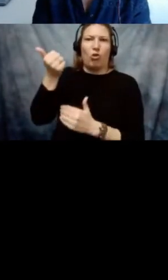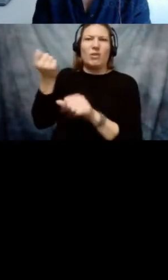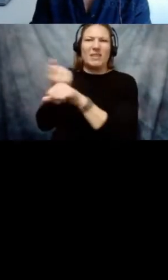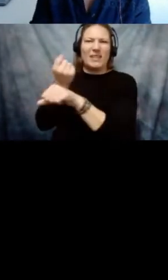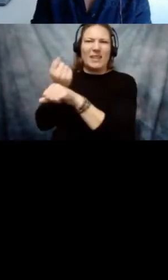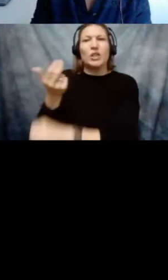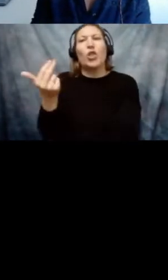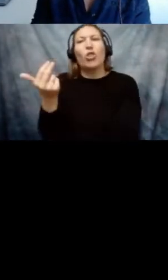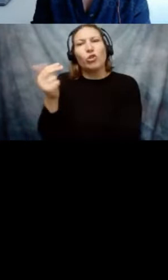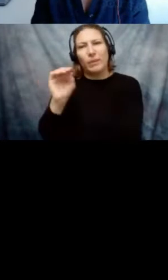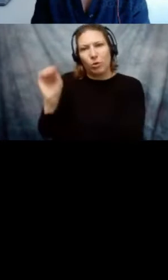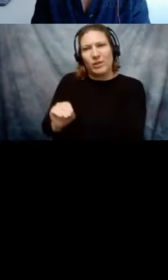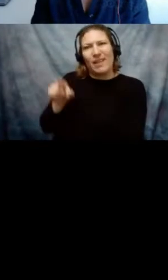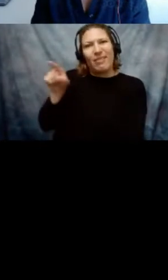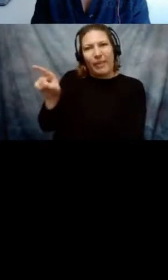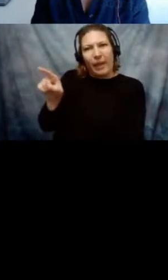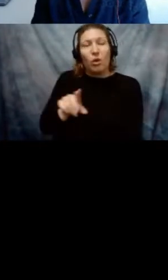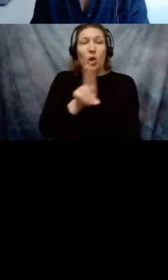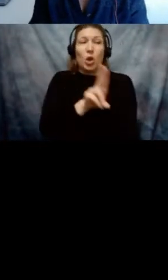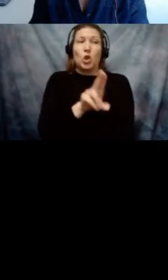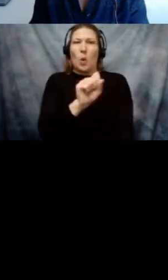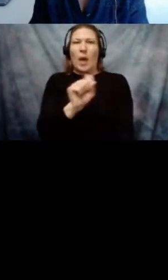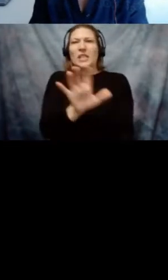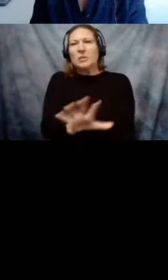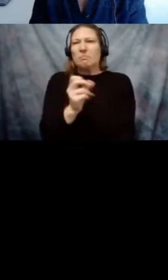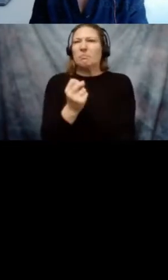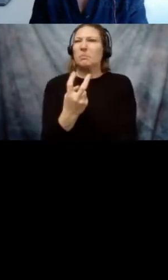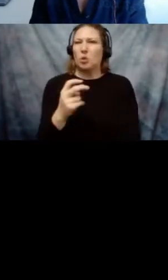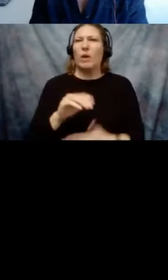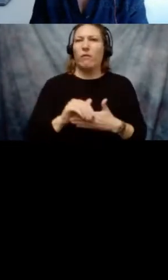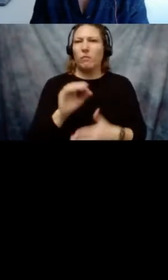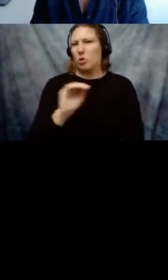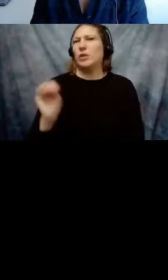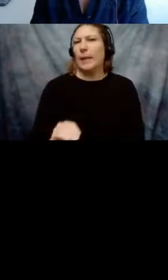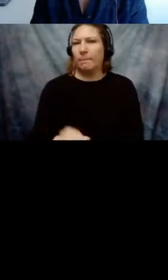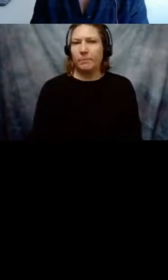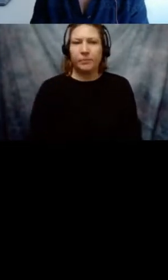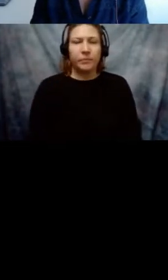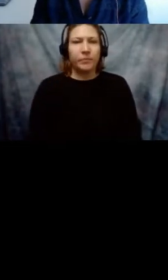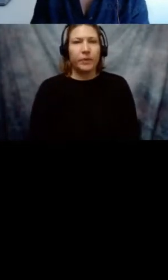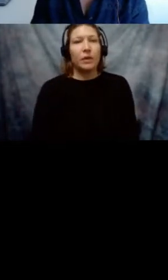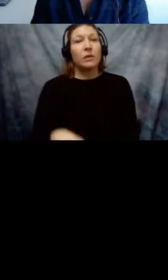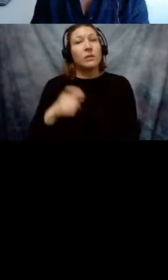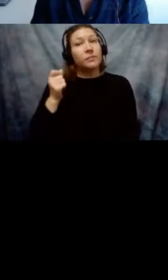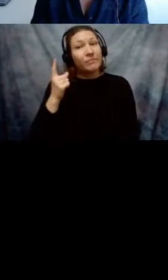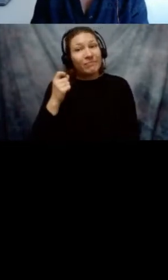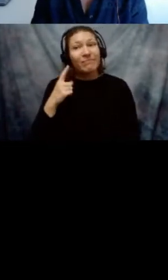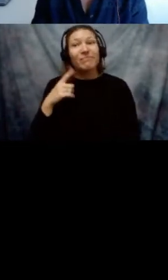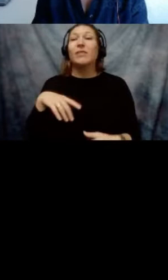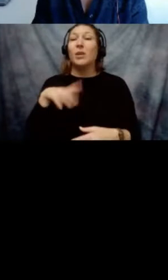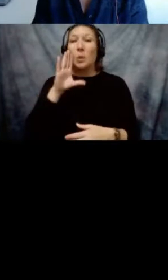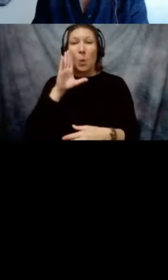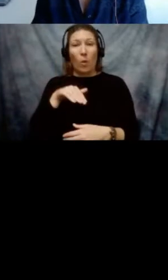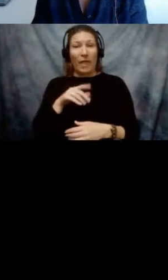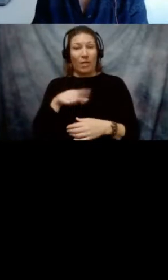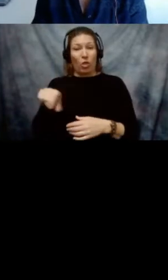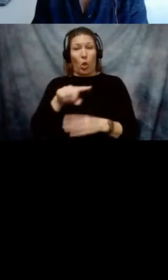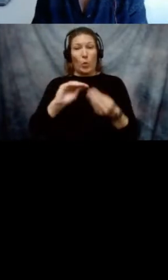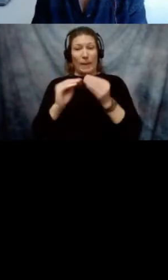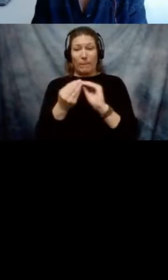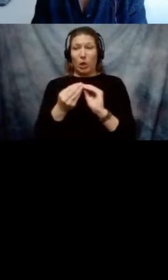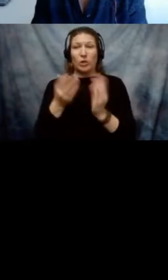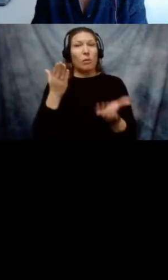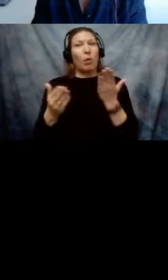So another key thing to be aware of is it's really likely that these figures are a significant underestimate, and that's due to two things